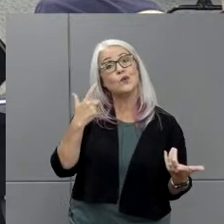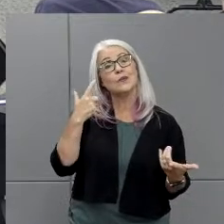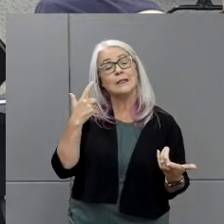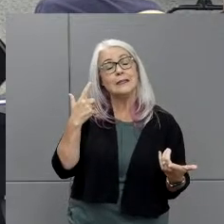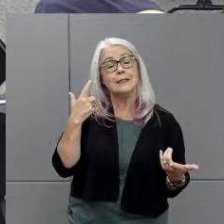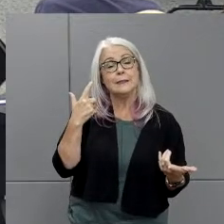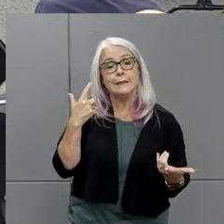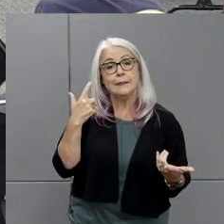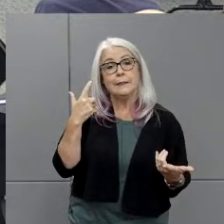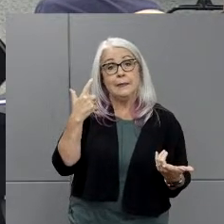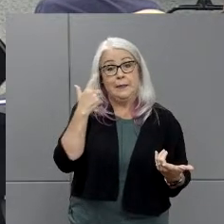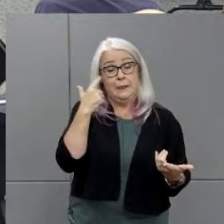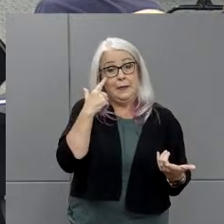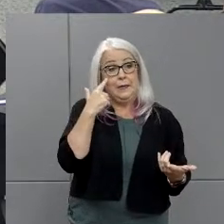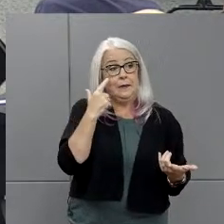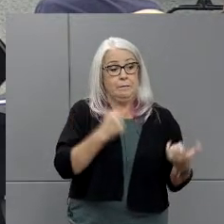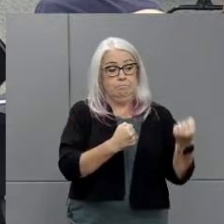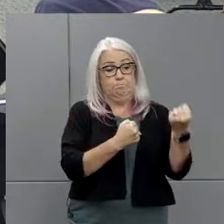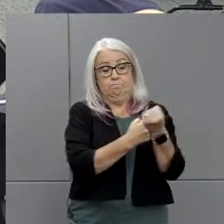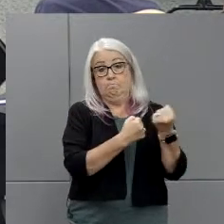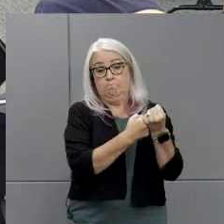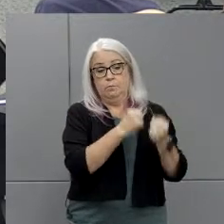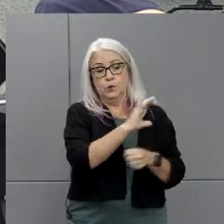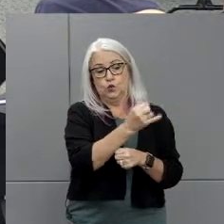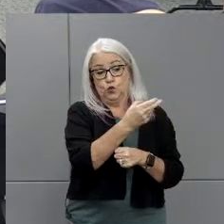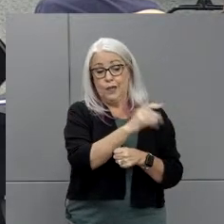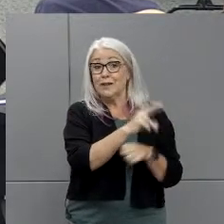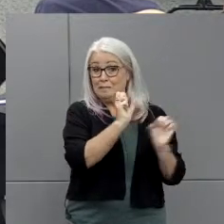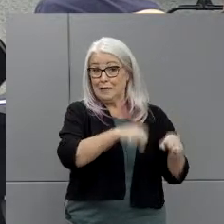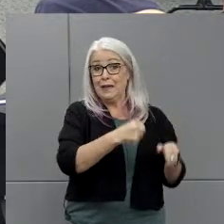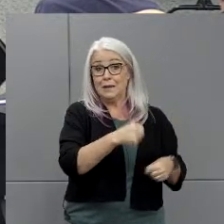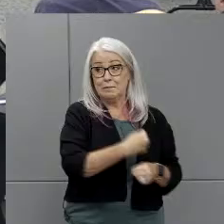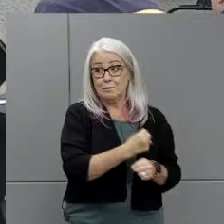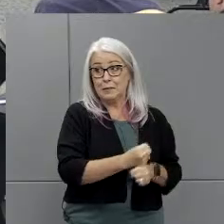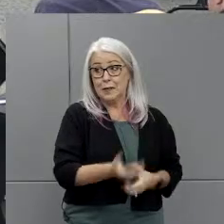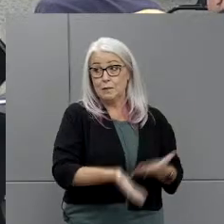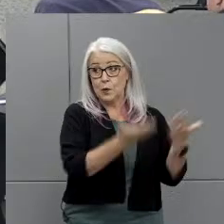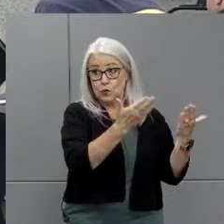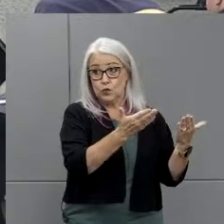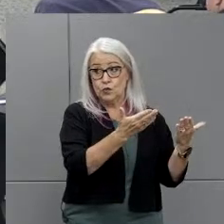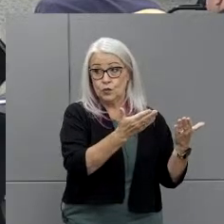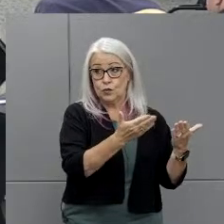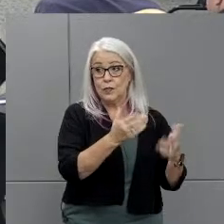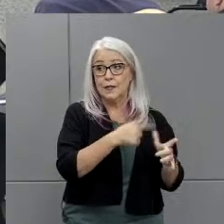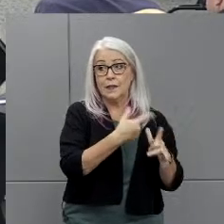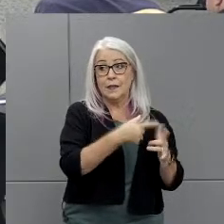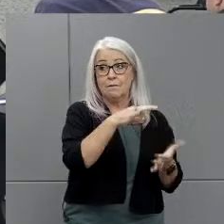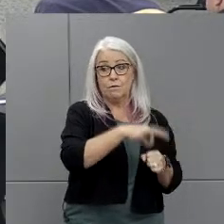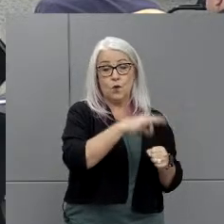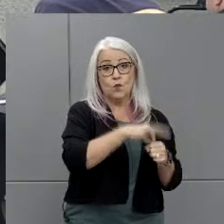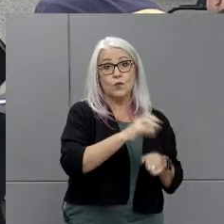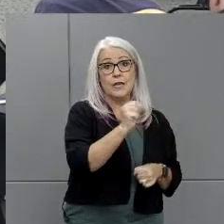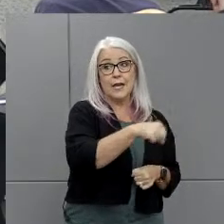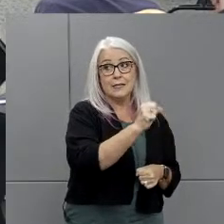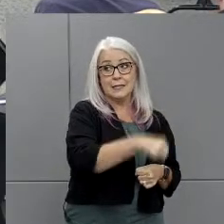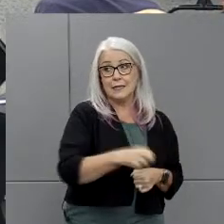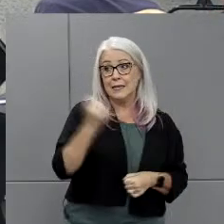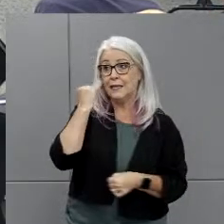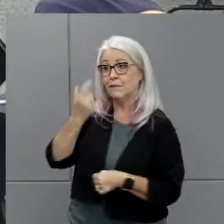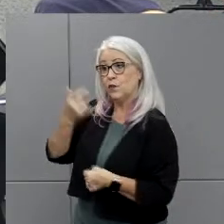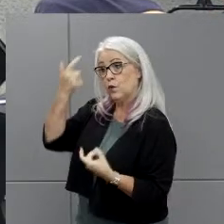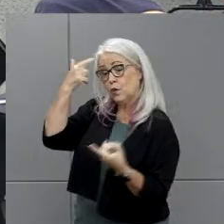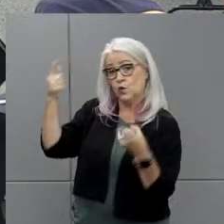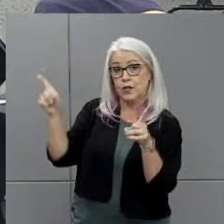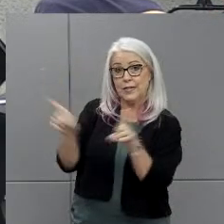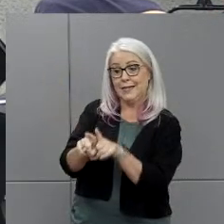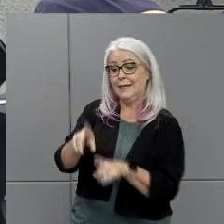chair's position that he is able to make motions as chair, then you vote yes. If you agree with trustee